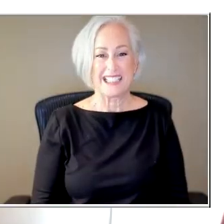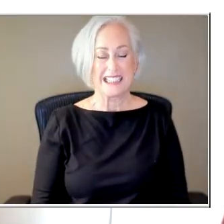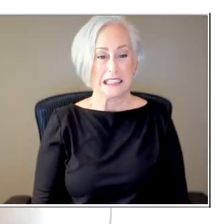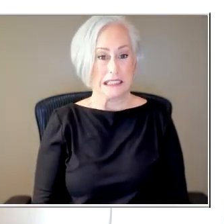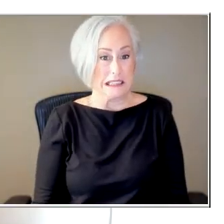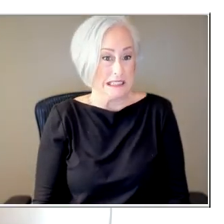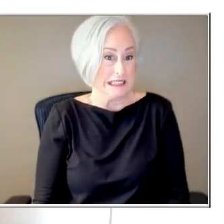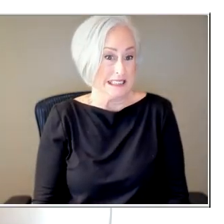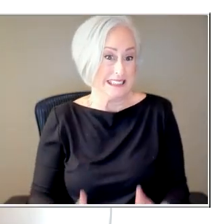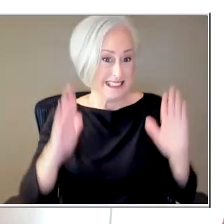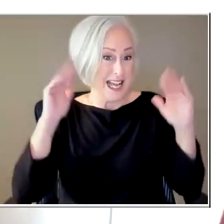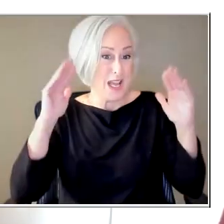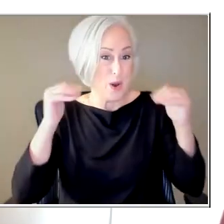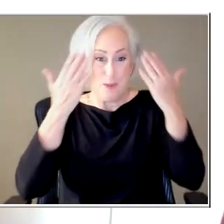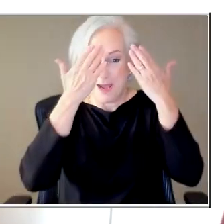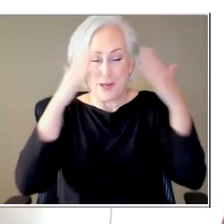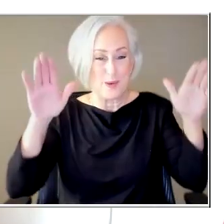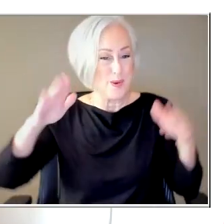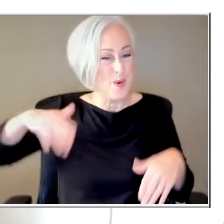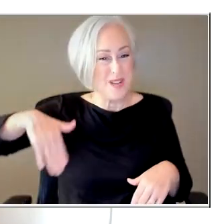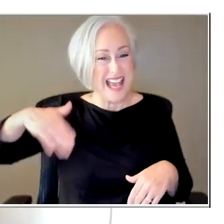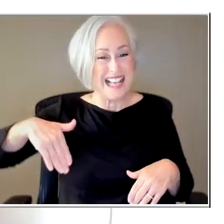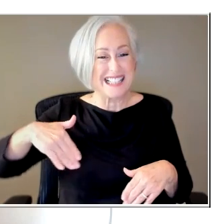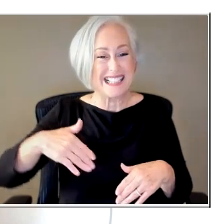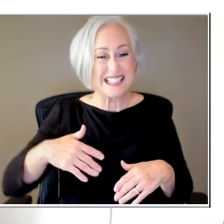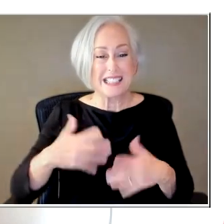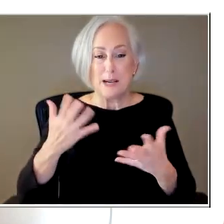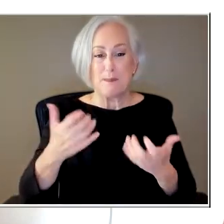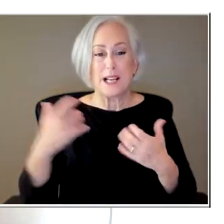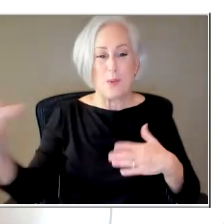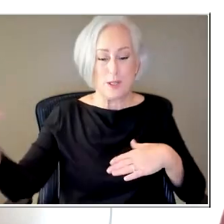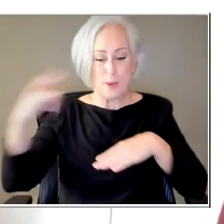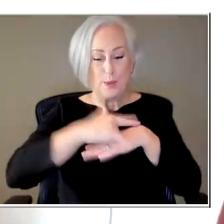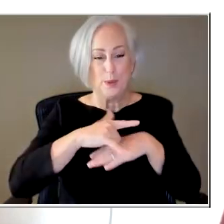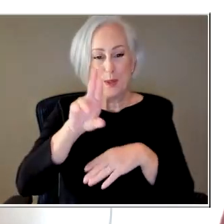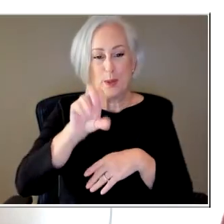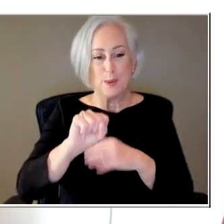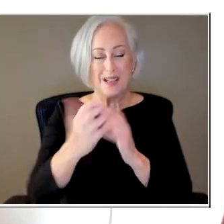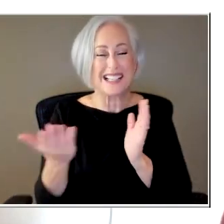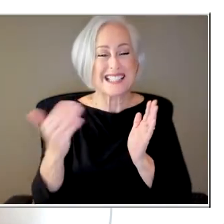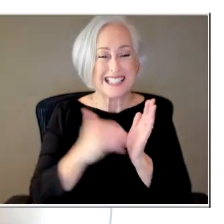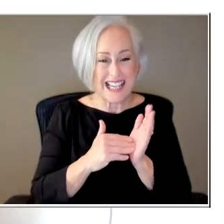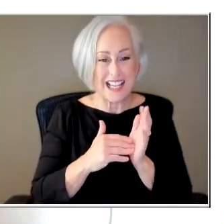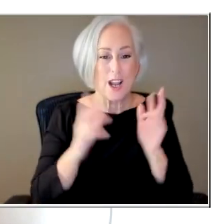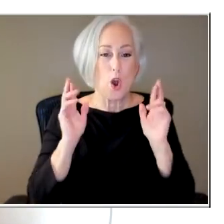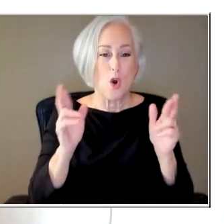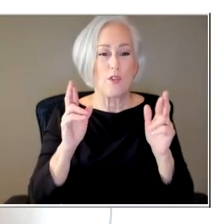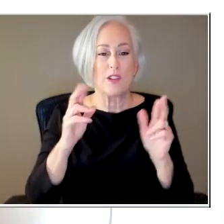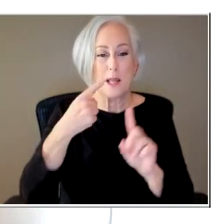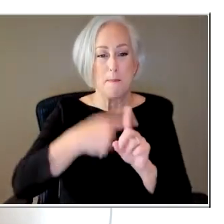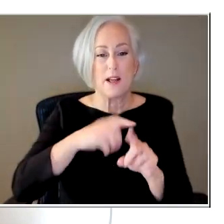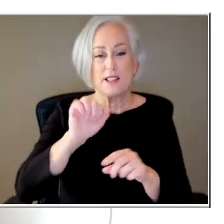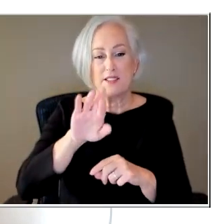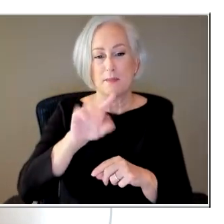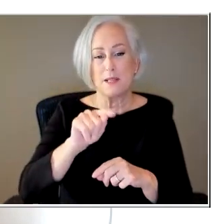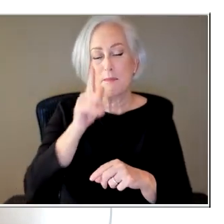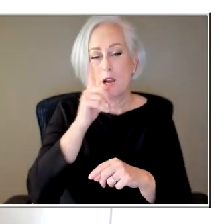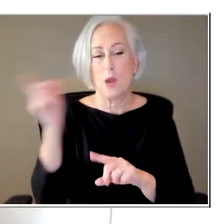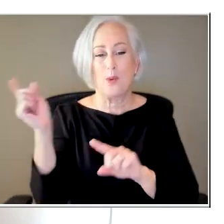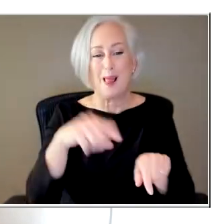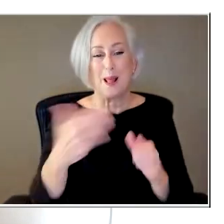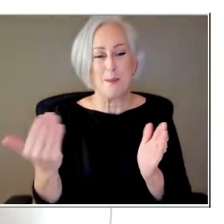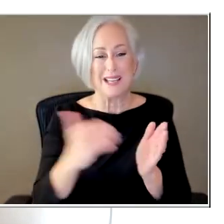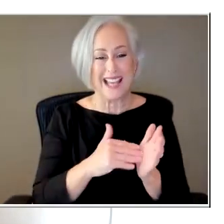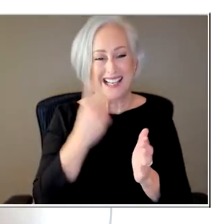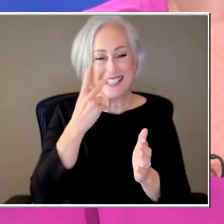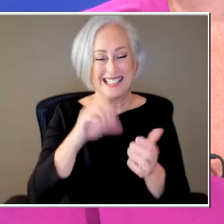I hope. I don't know yet, but I want to come to the United States again. So hopefully in September I'll be back and we can see each other